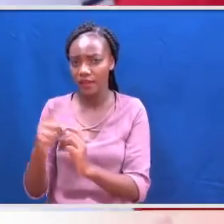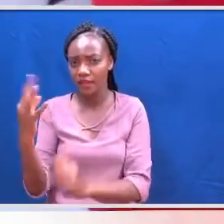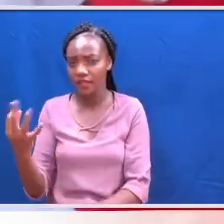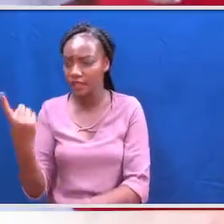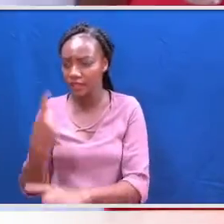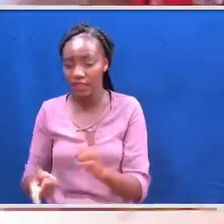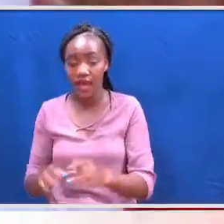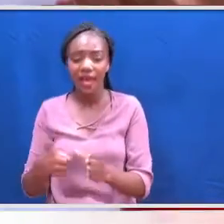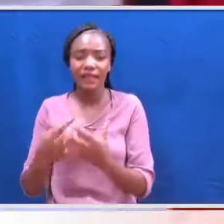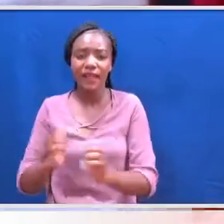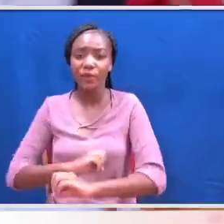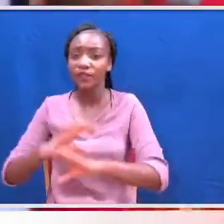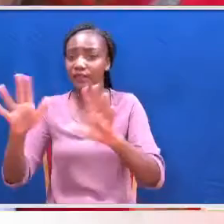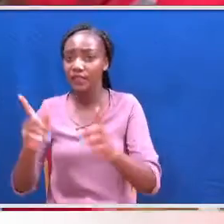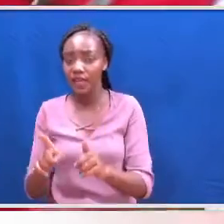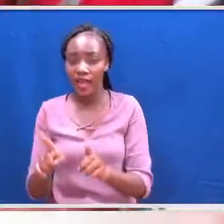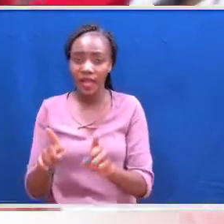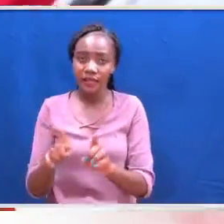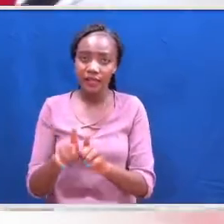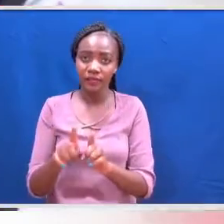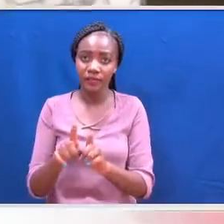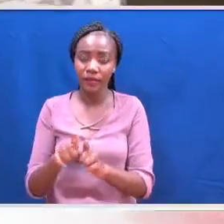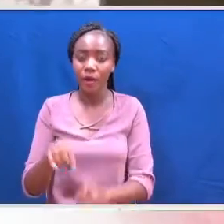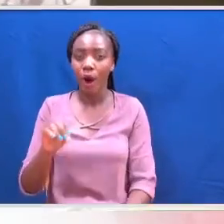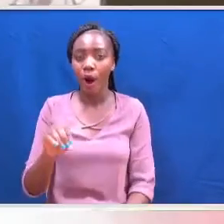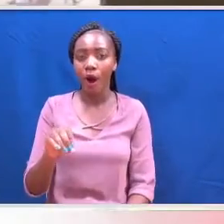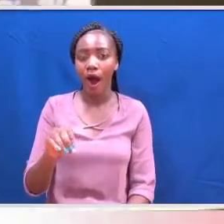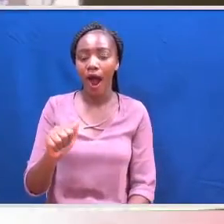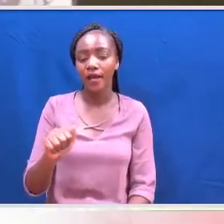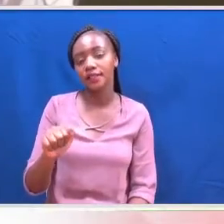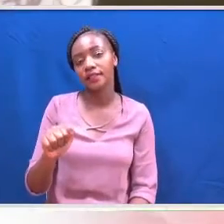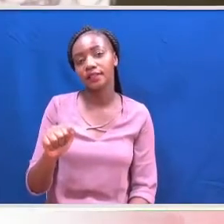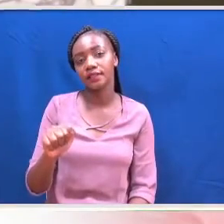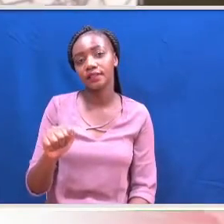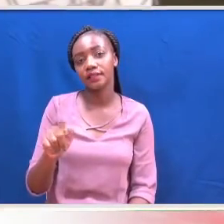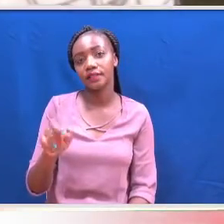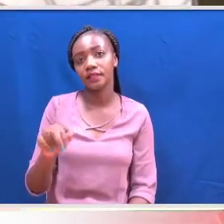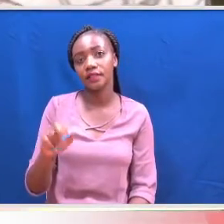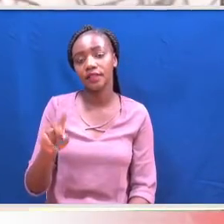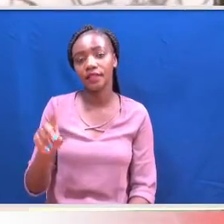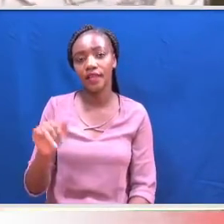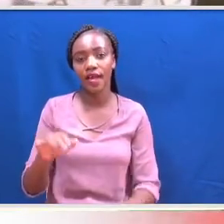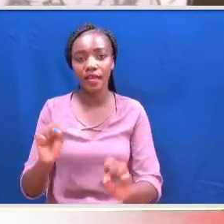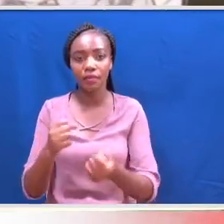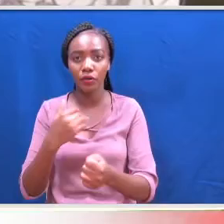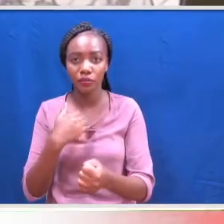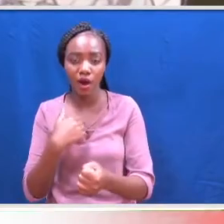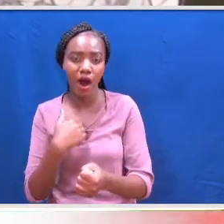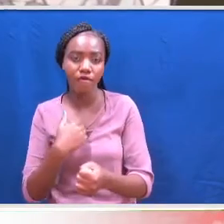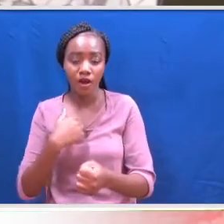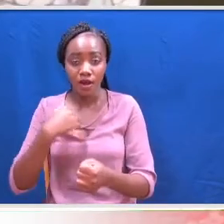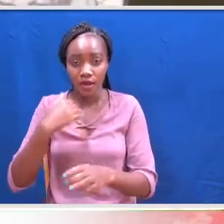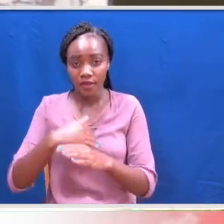year, it is clear that the second batch of the Oxford AstraZeneca vaccine will not be here in time for the 8